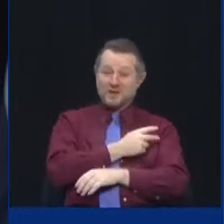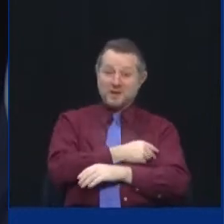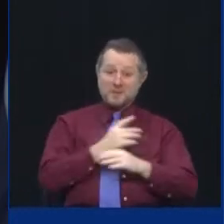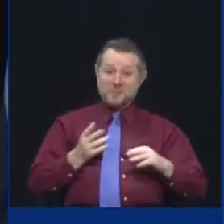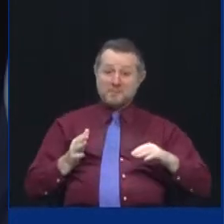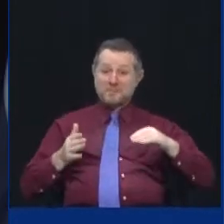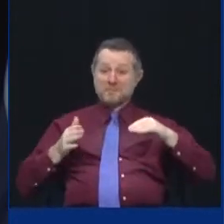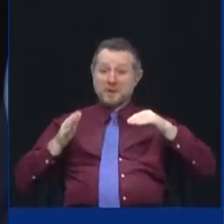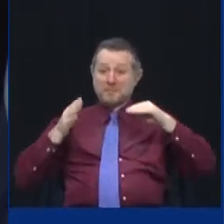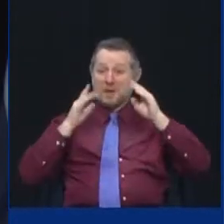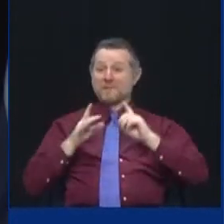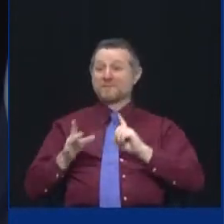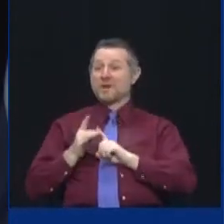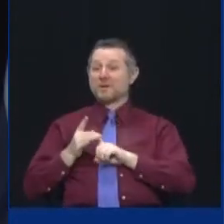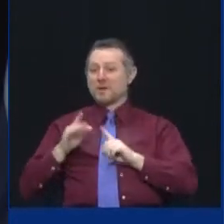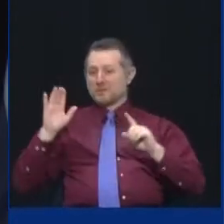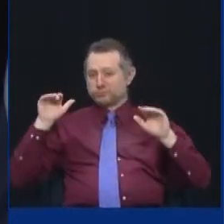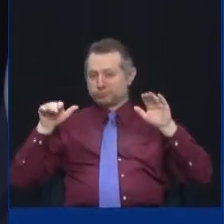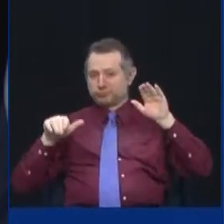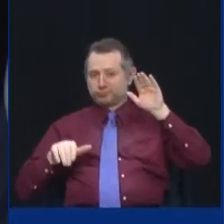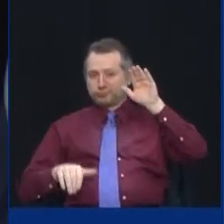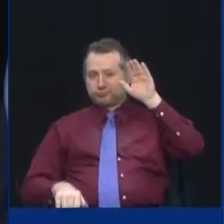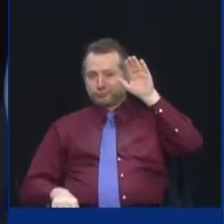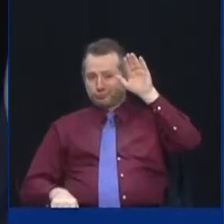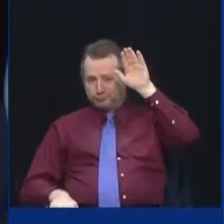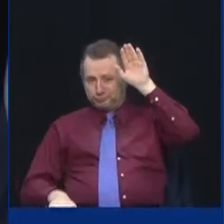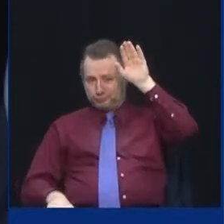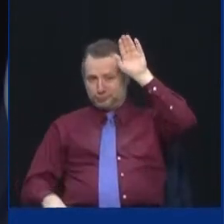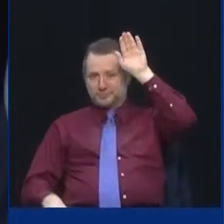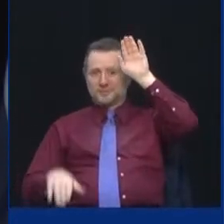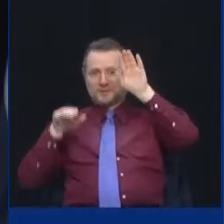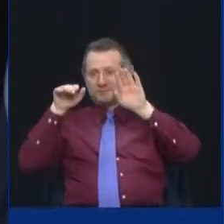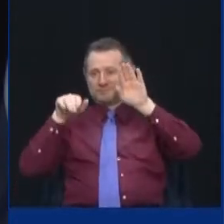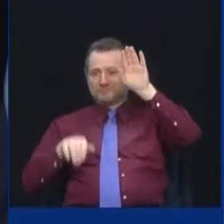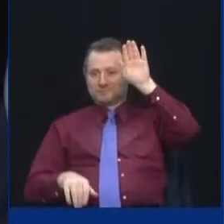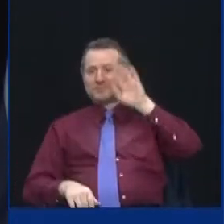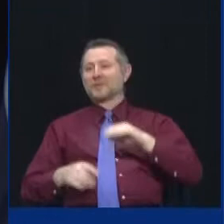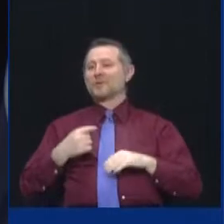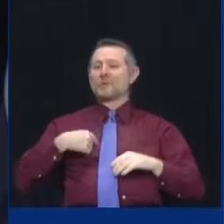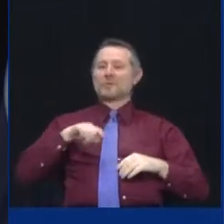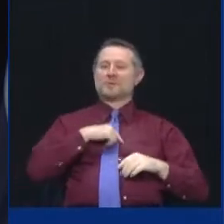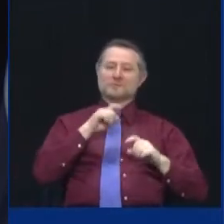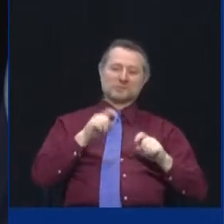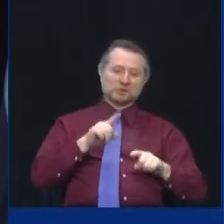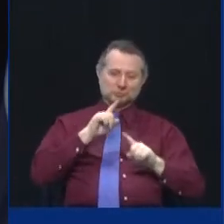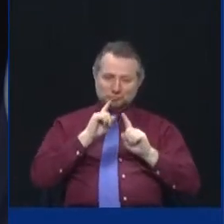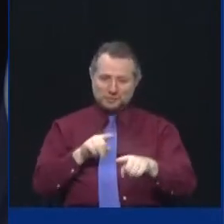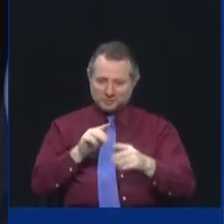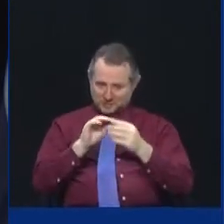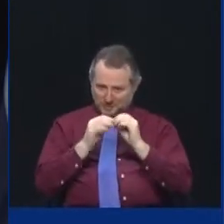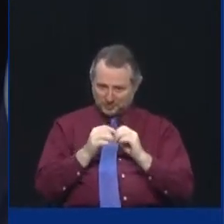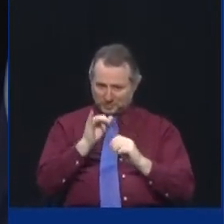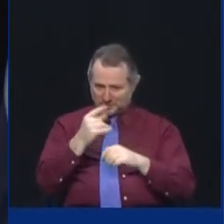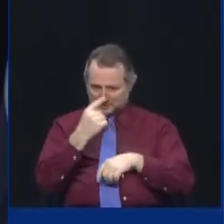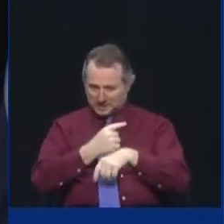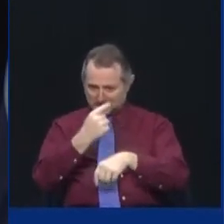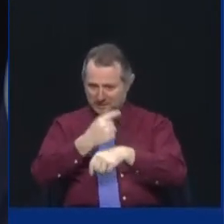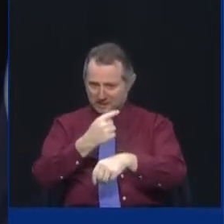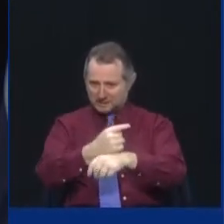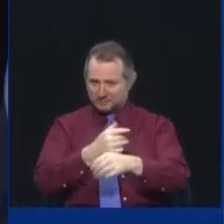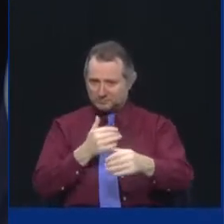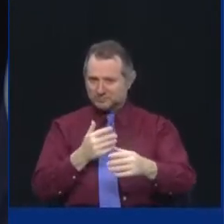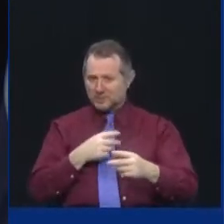goes. You know, those are the numbers. React to the numbers that day. Vice versa is also